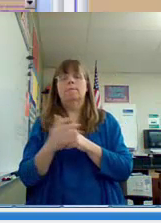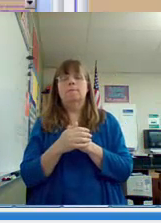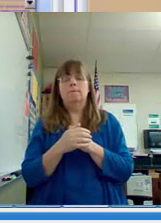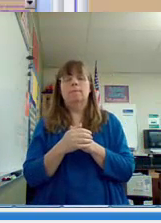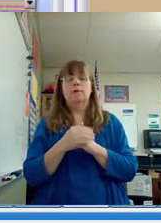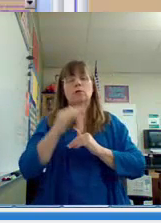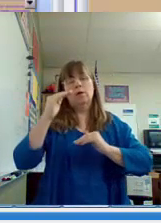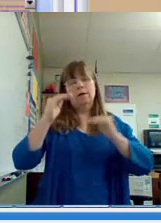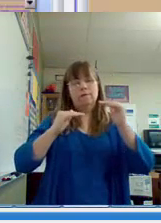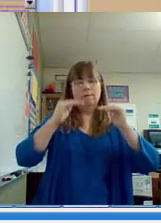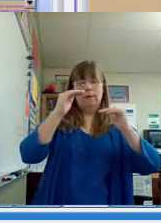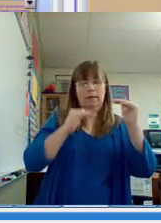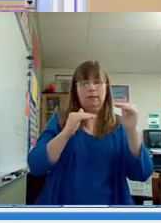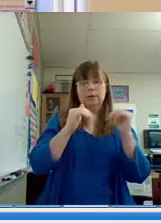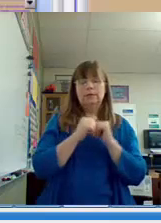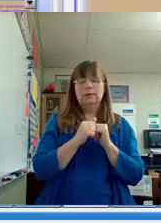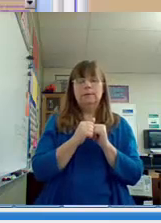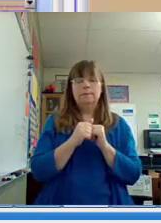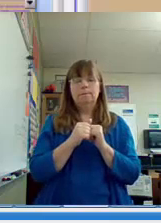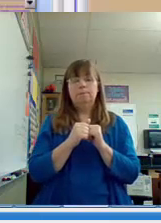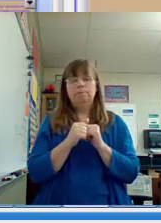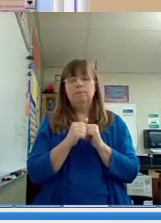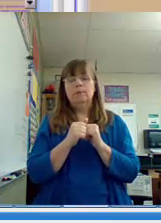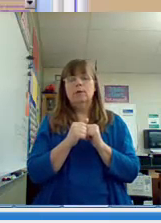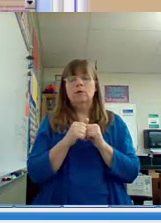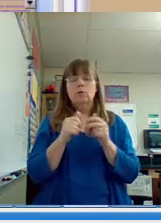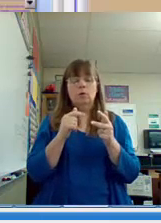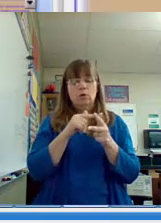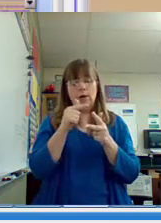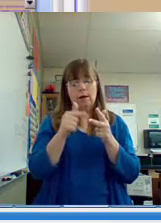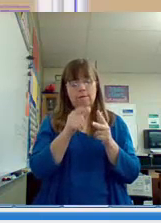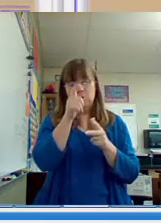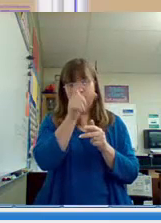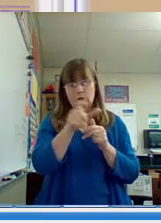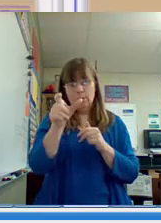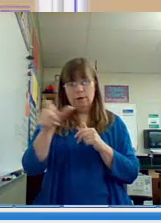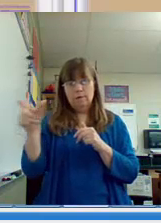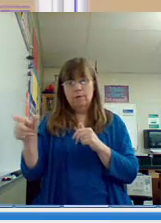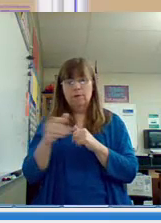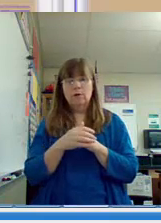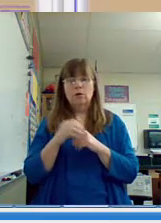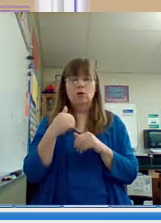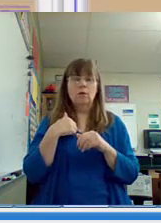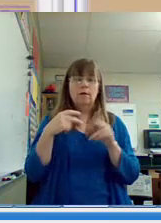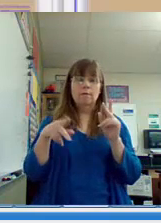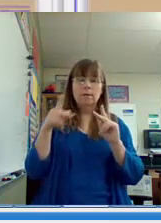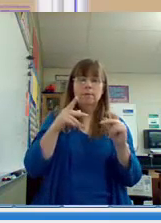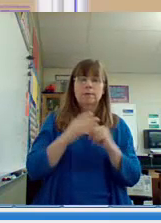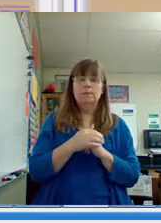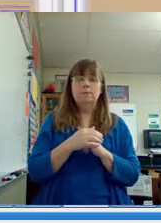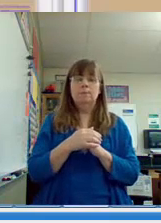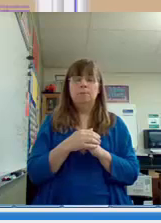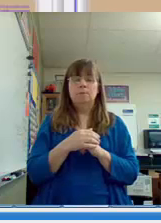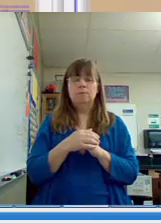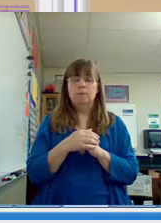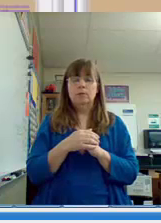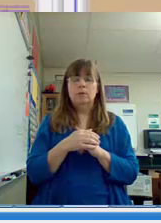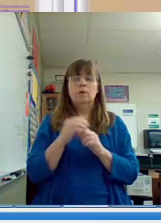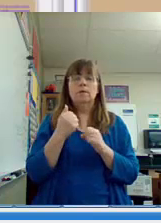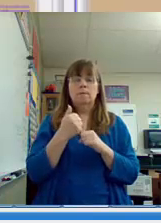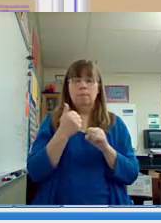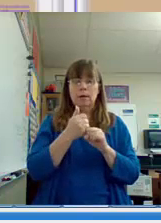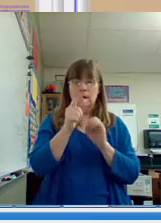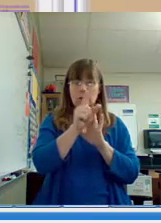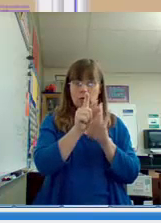viewpoints. Now, when you have these three different viewpoints, you have people that are the